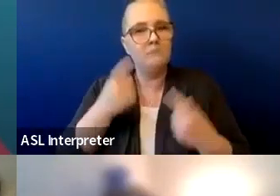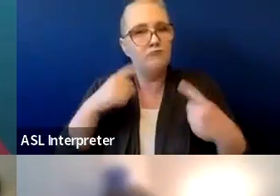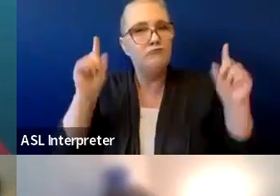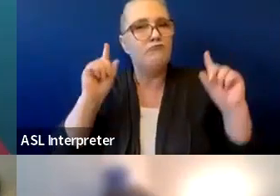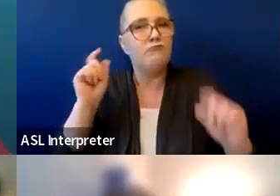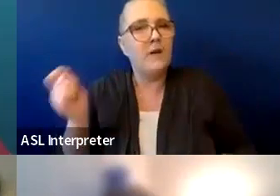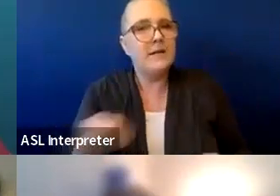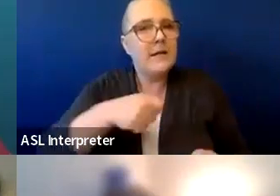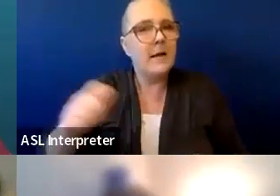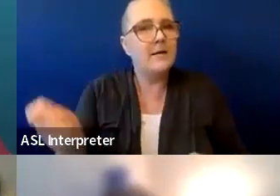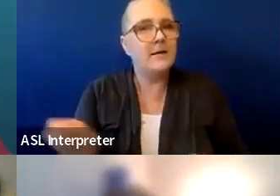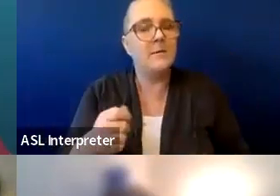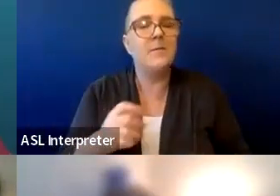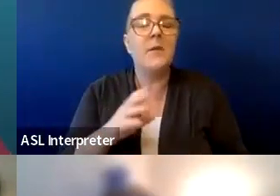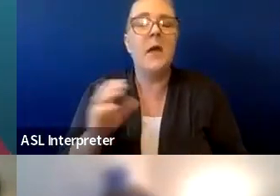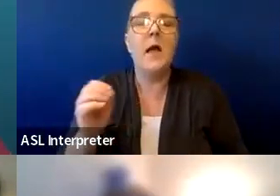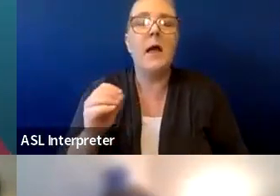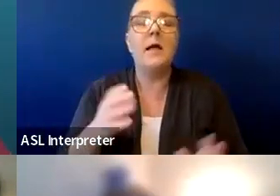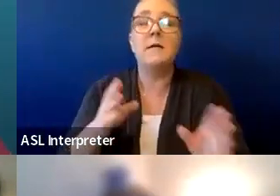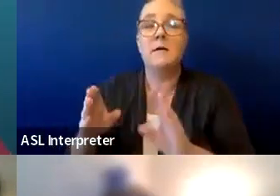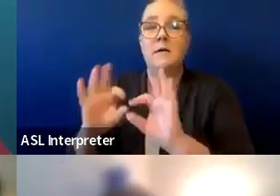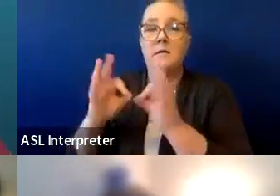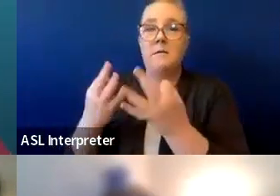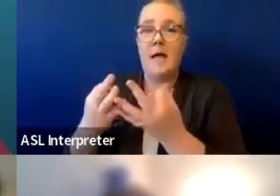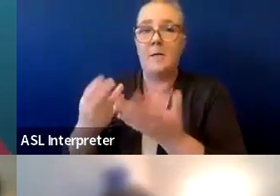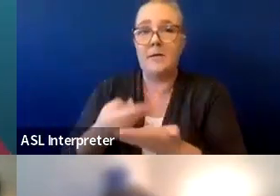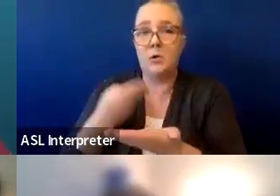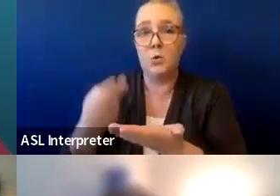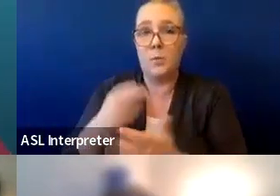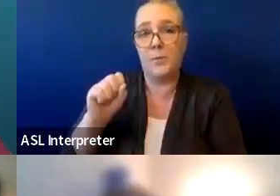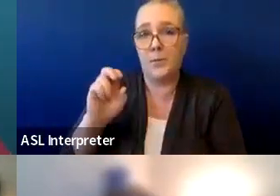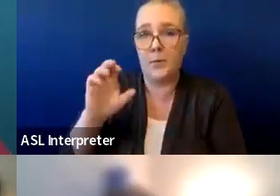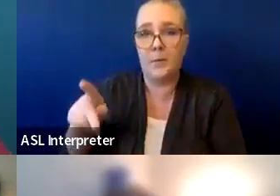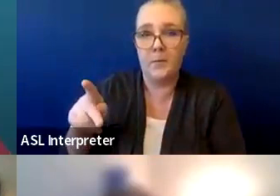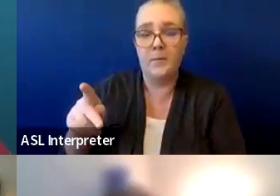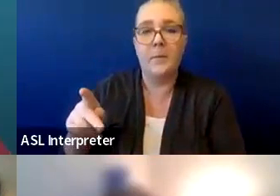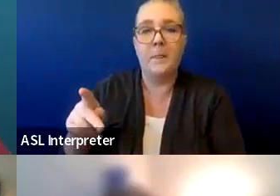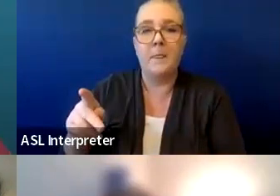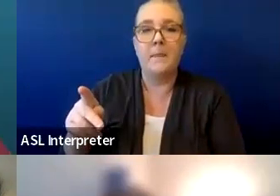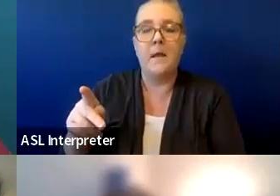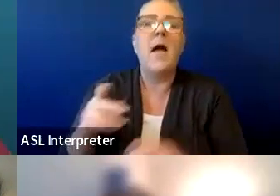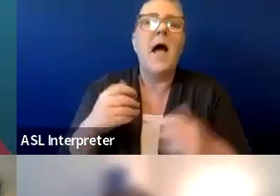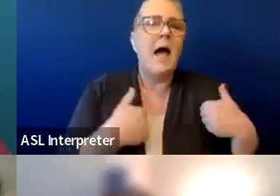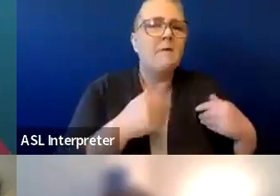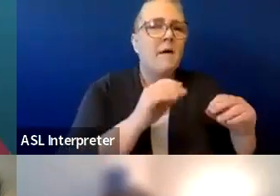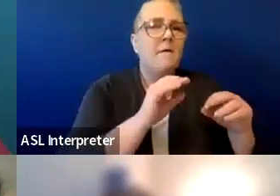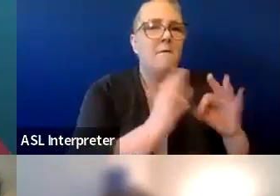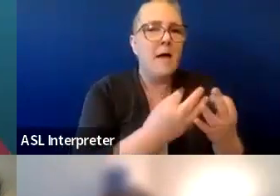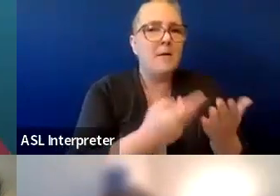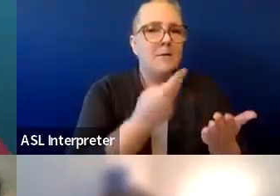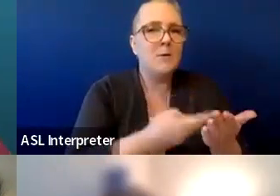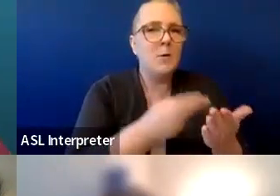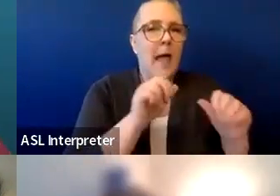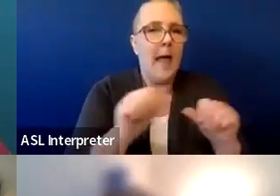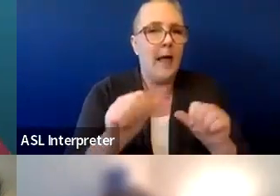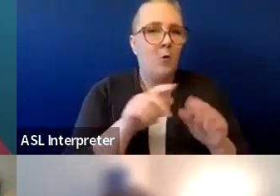with Family Soup, so with Family Soup, there's Family Soup Able Writers, and there's Family Soup, which is